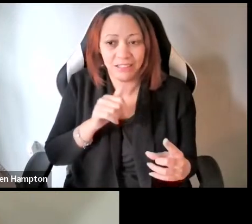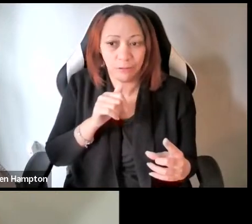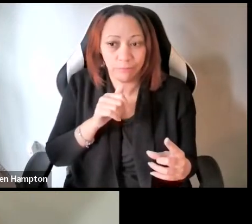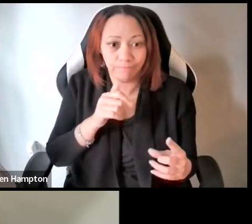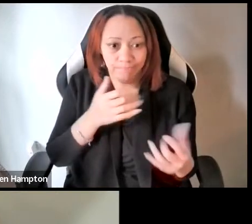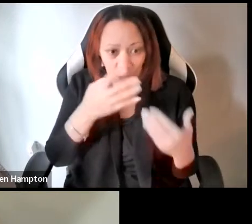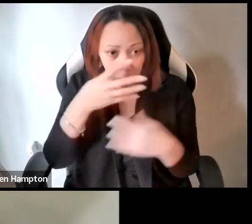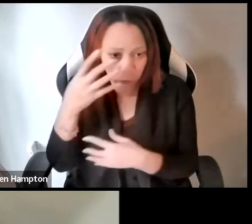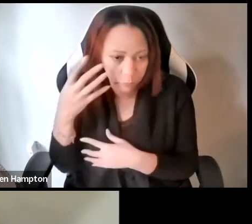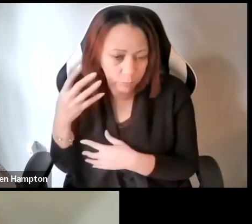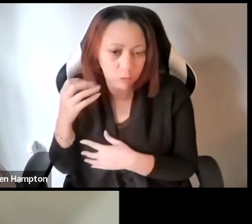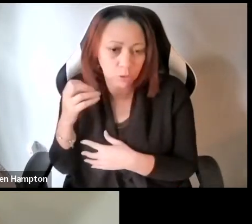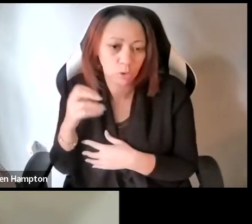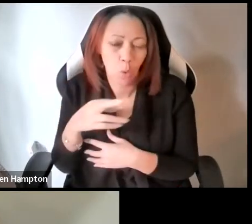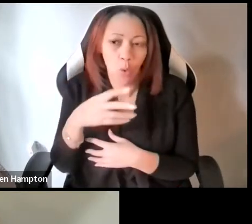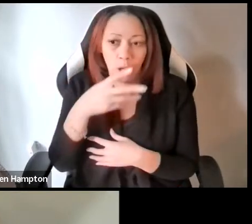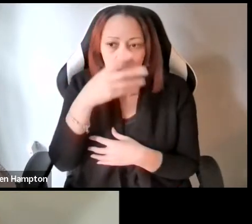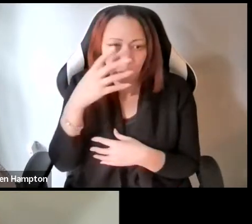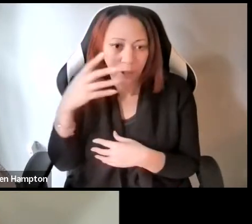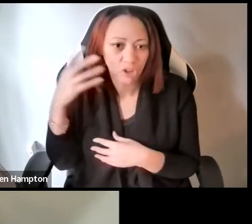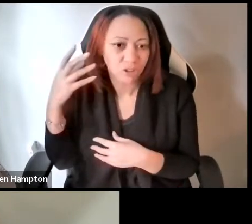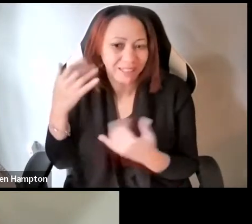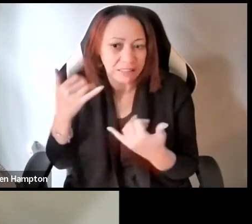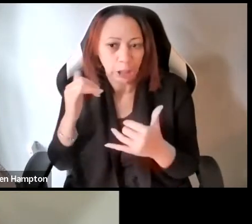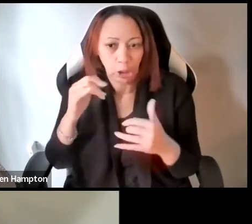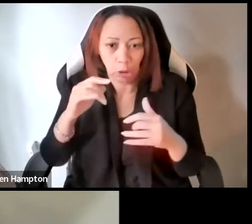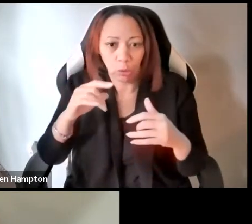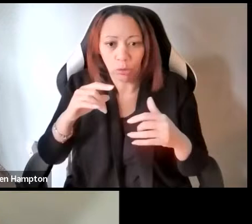immigration status is up in the air, I prefer to say.